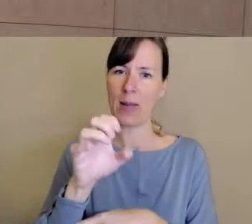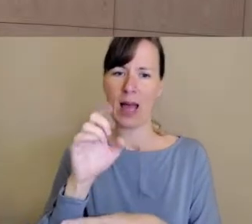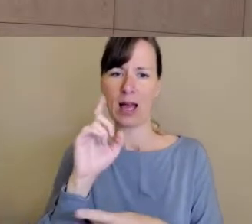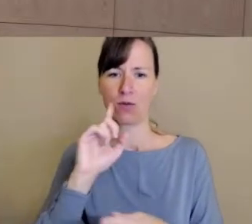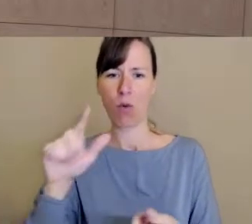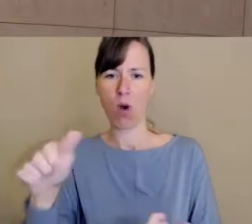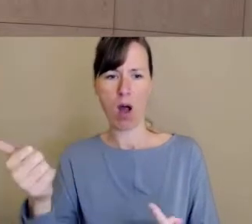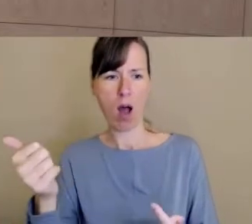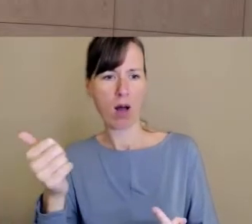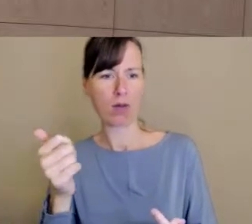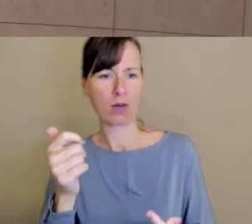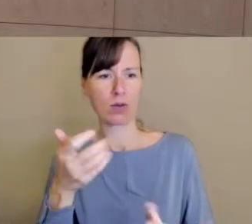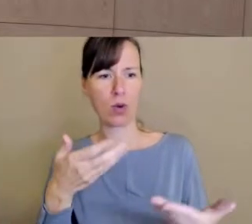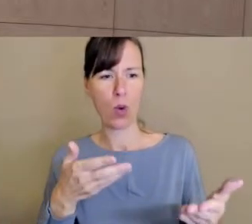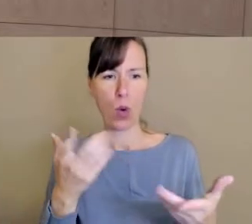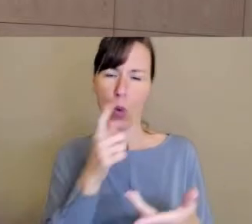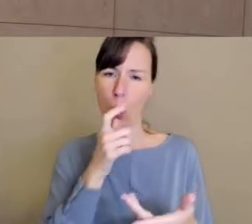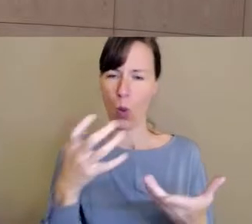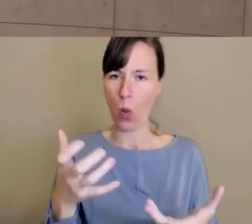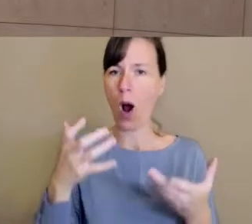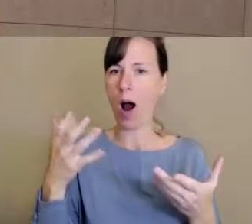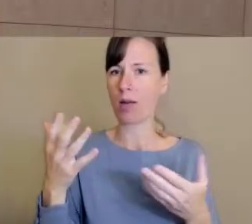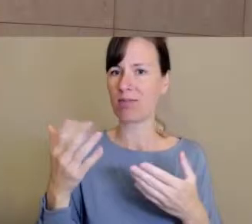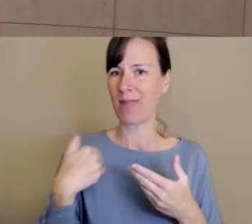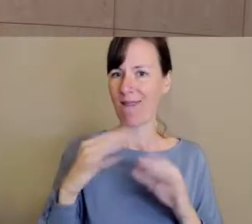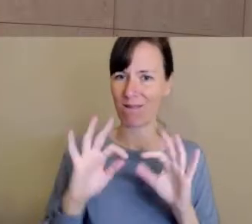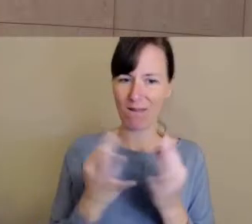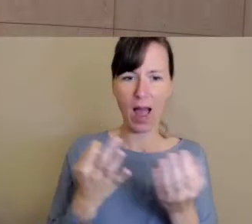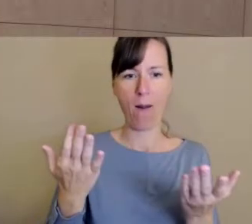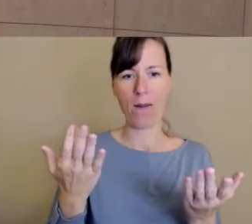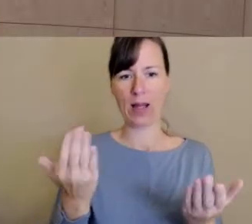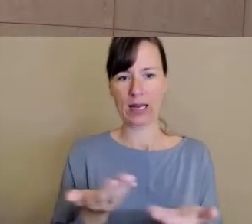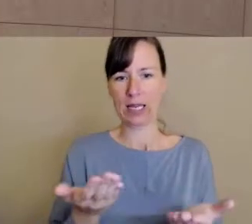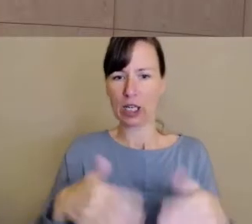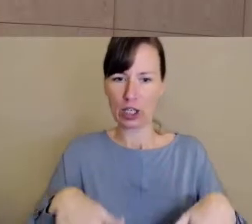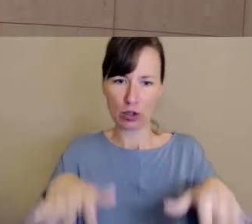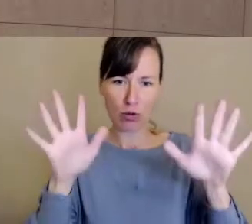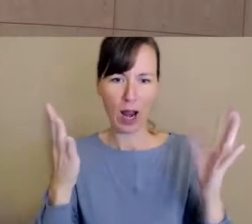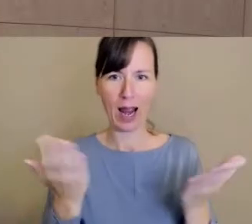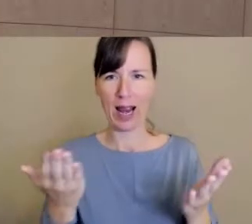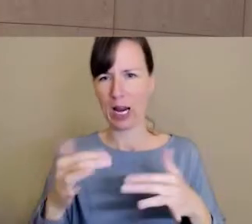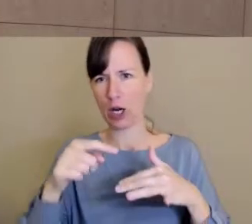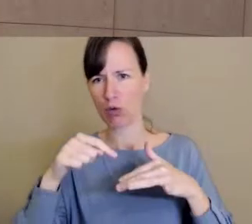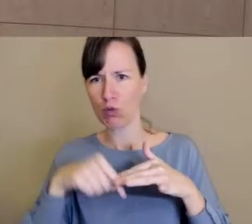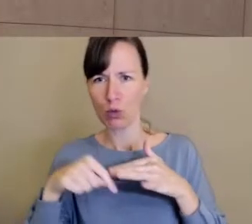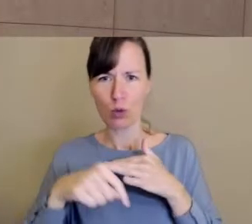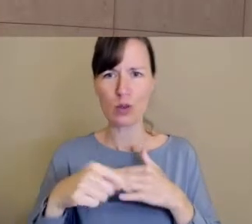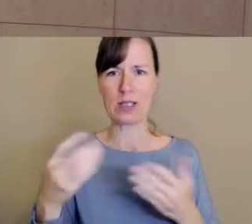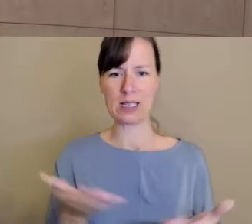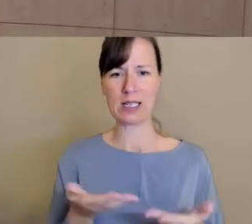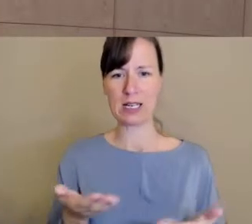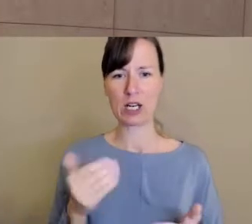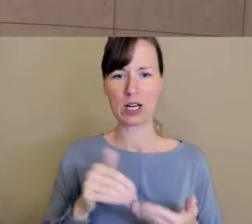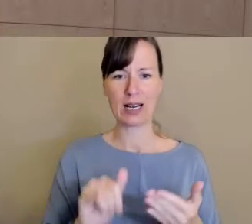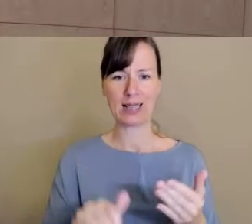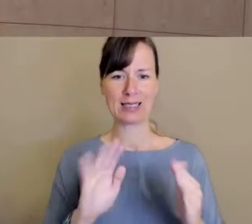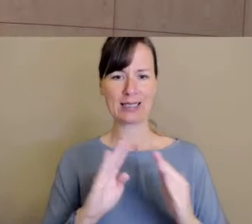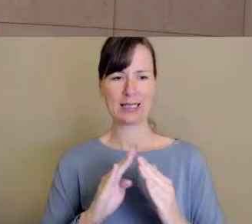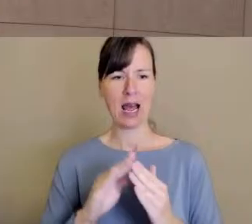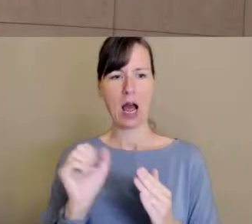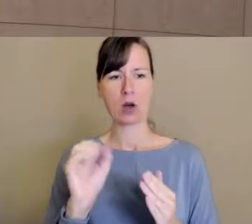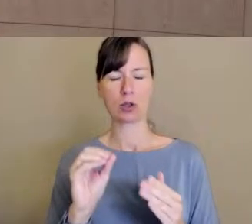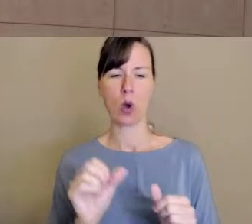important to also maintain that green space. So with that, I just wanted to say that with that importance in